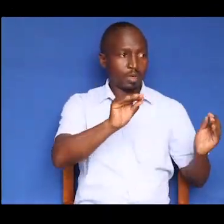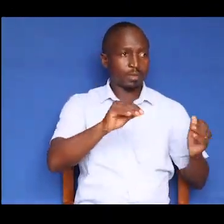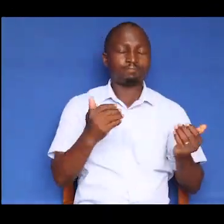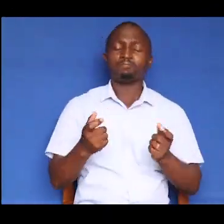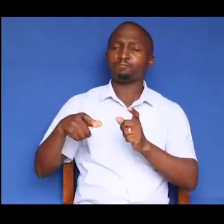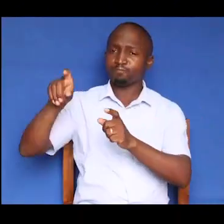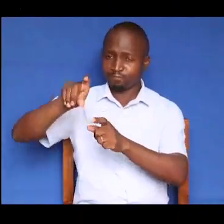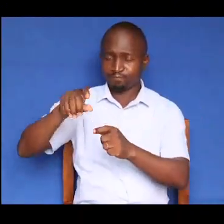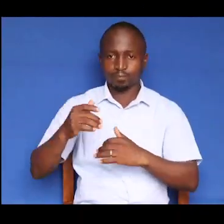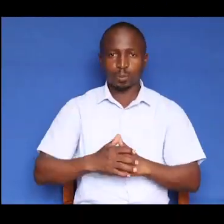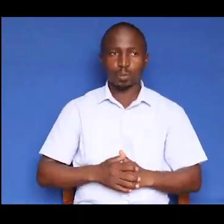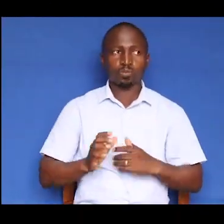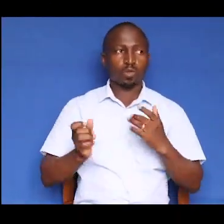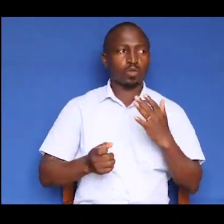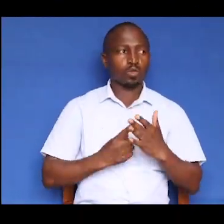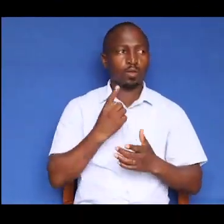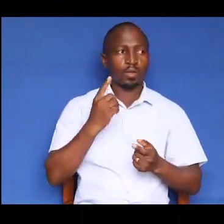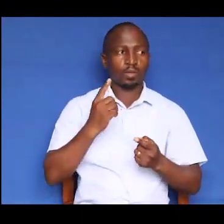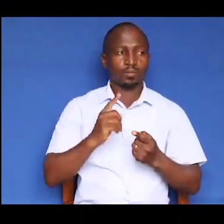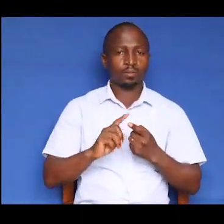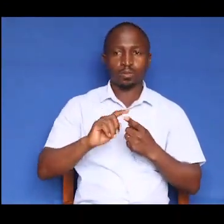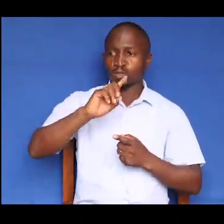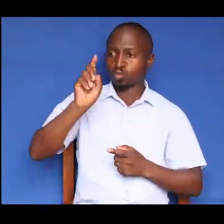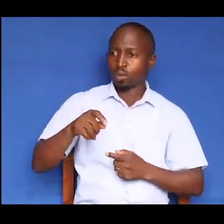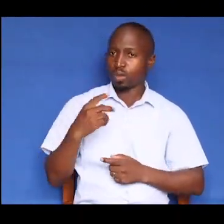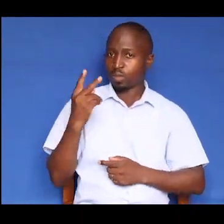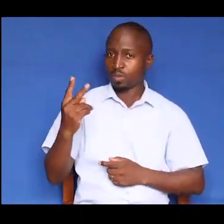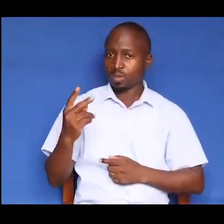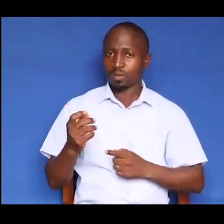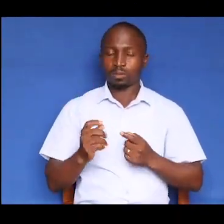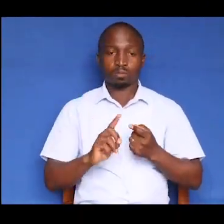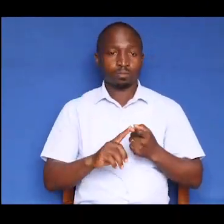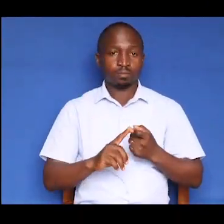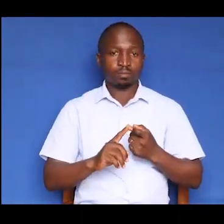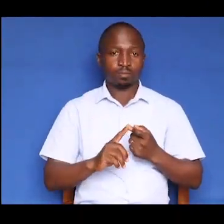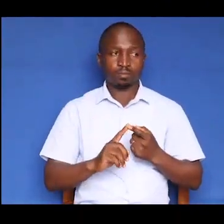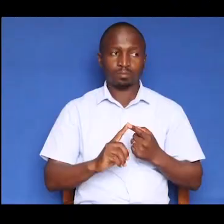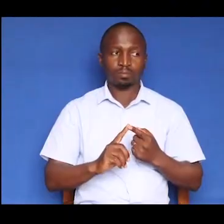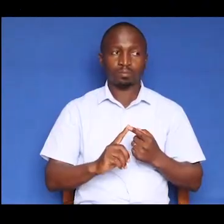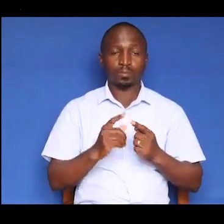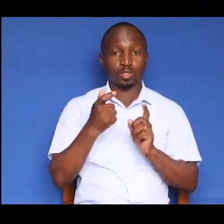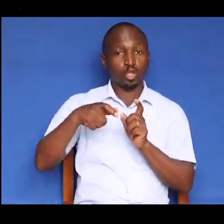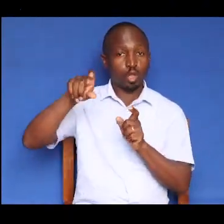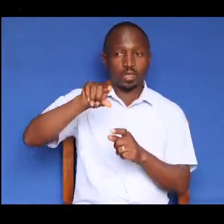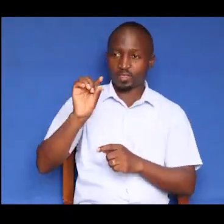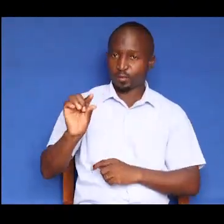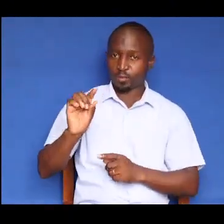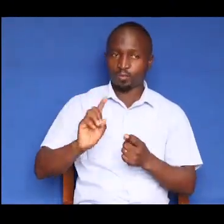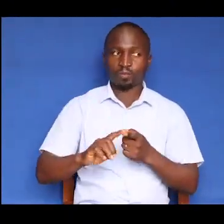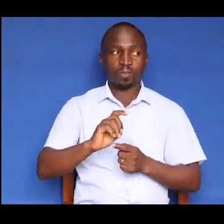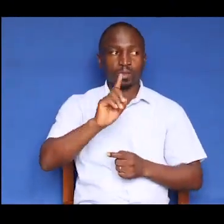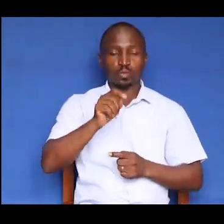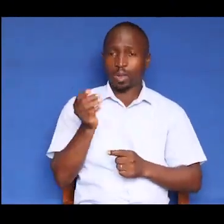addition. From our question number 2, apart from that question, addition. The question